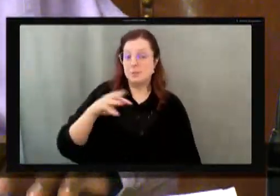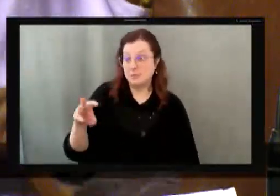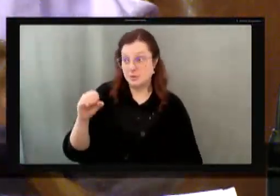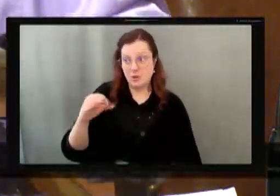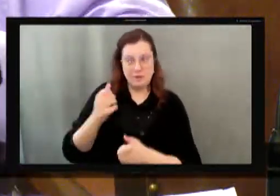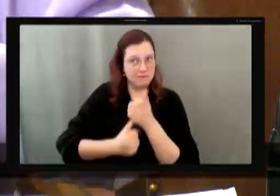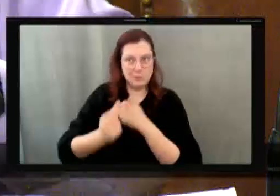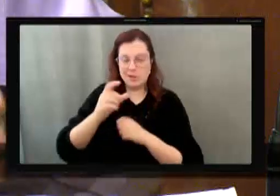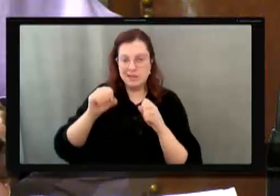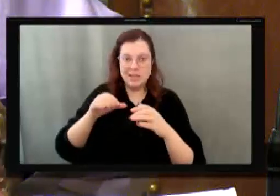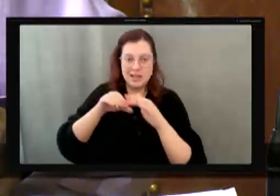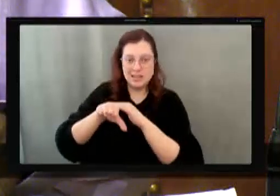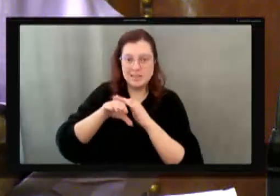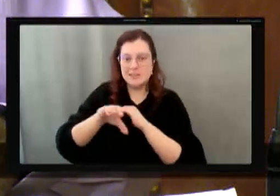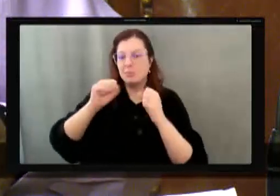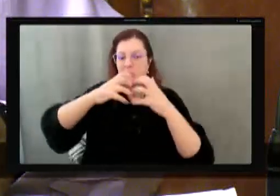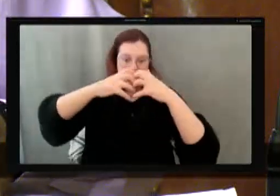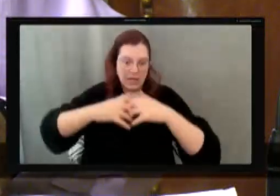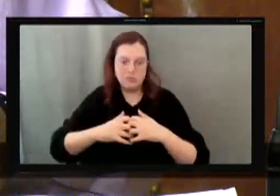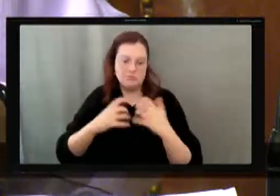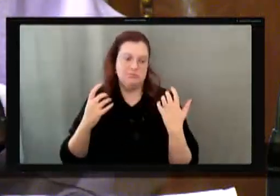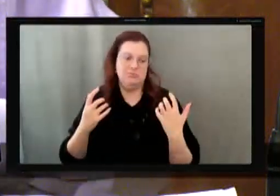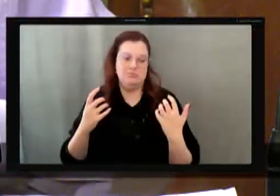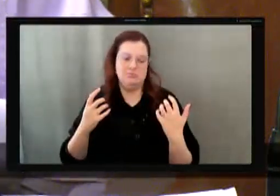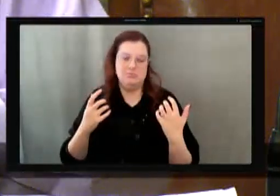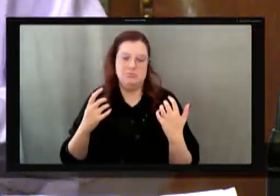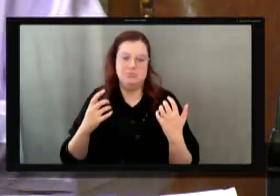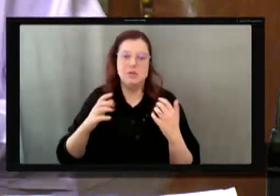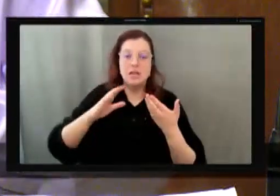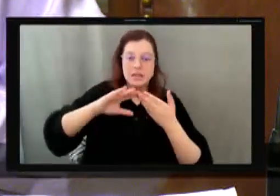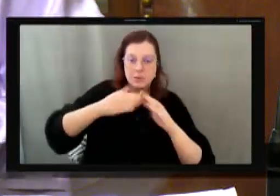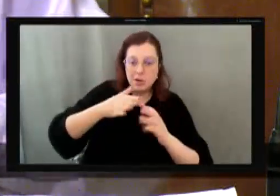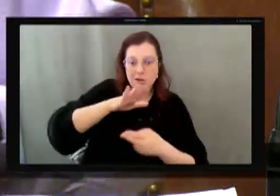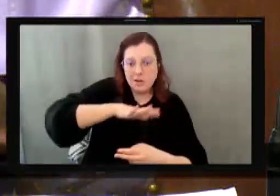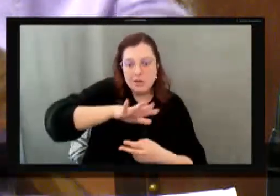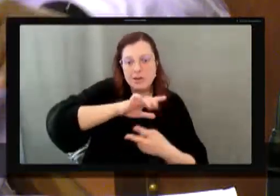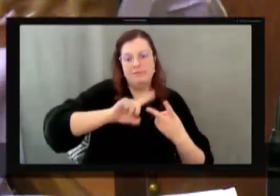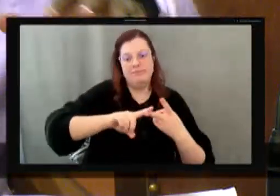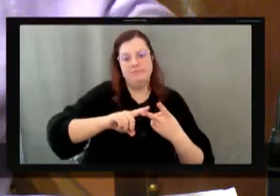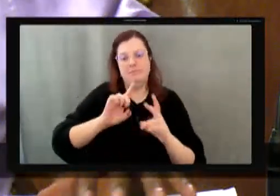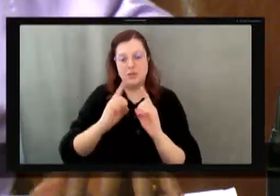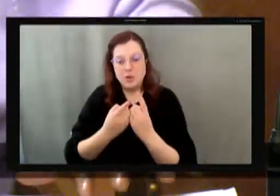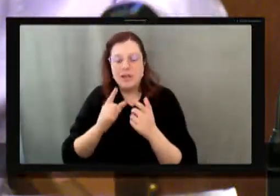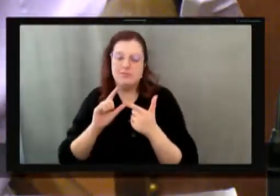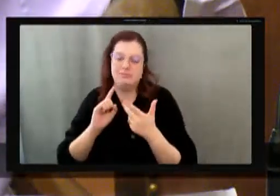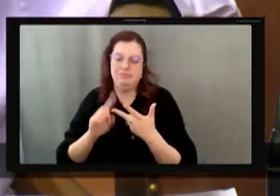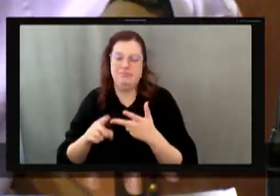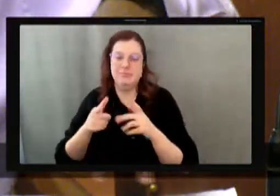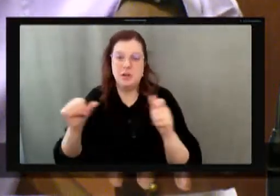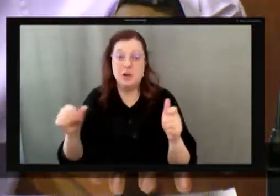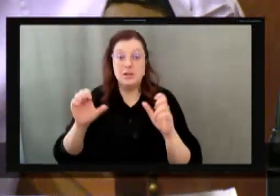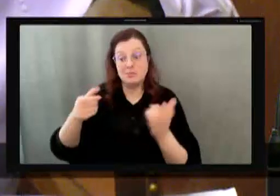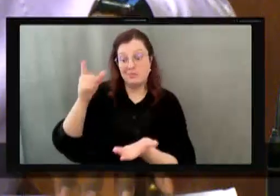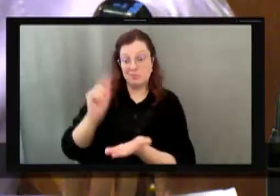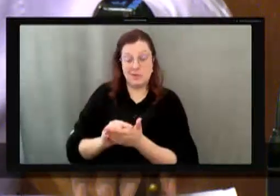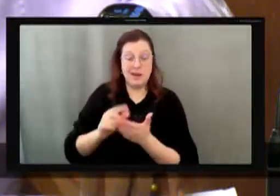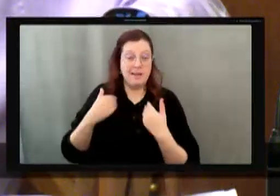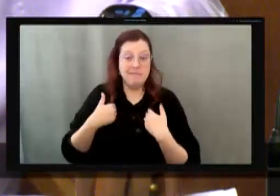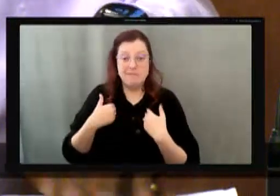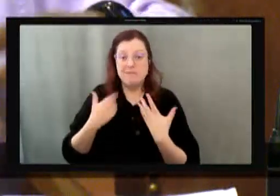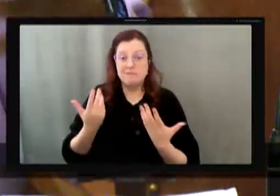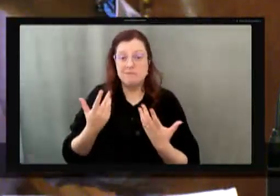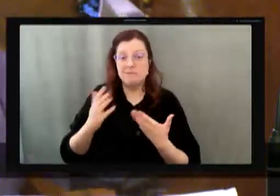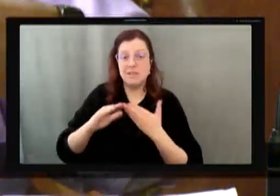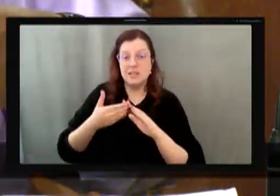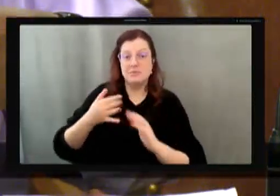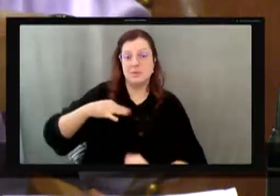that. And you can break it down into what neighborhood, what district, etc., and you can actually print that yourself. Our city of Pittsburgh